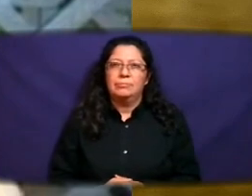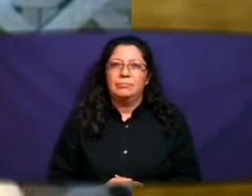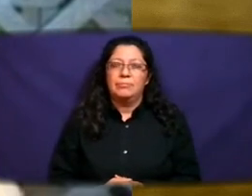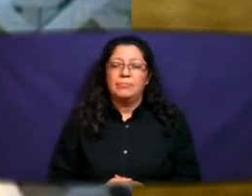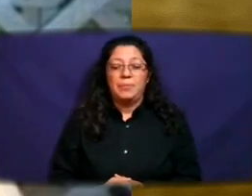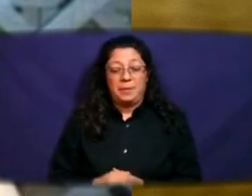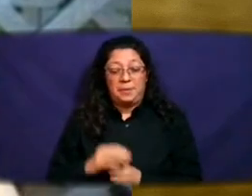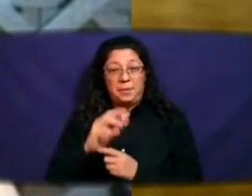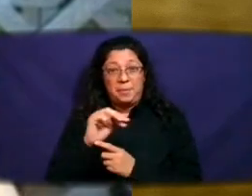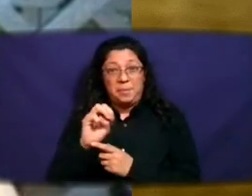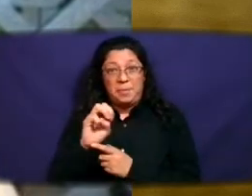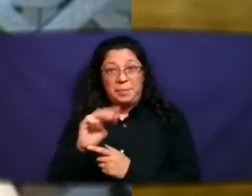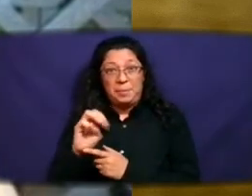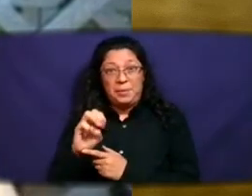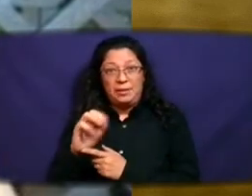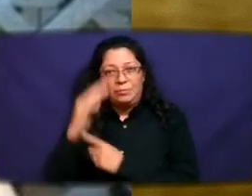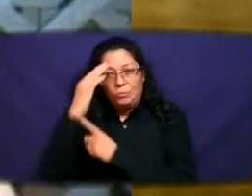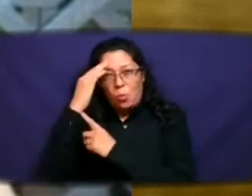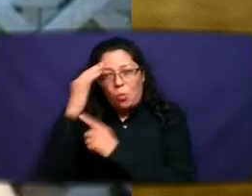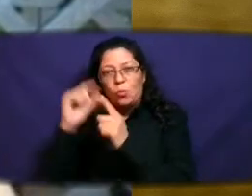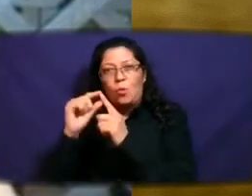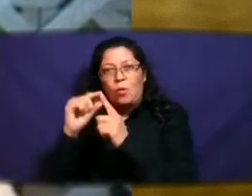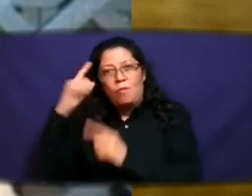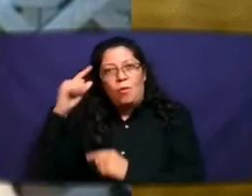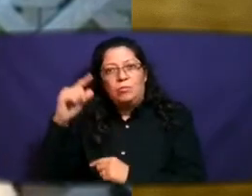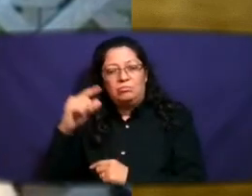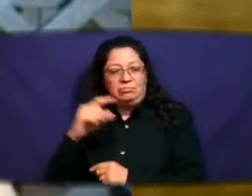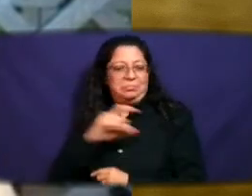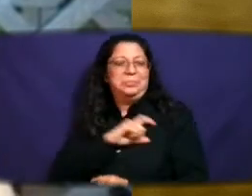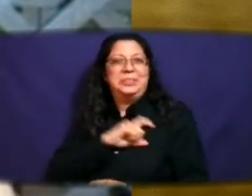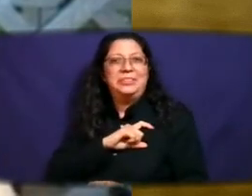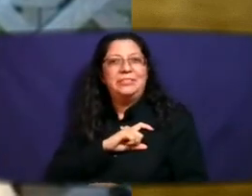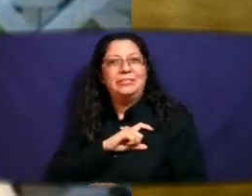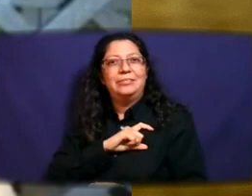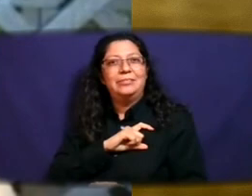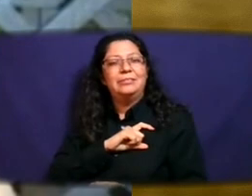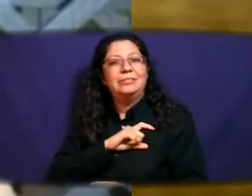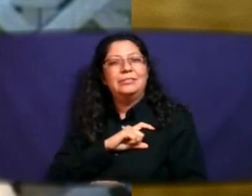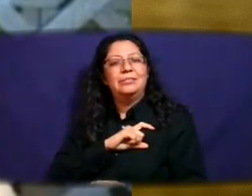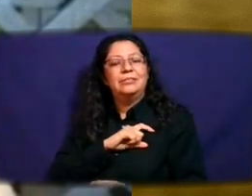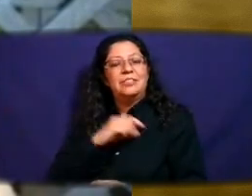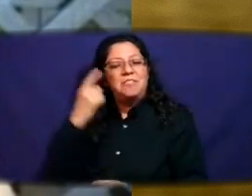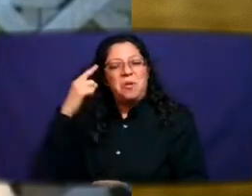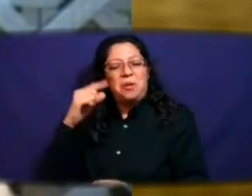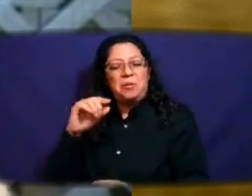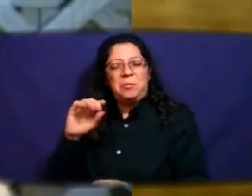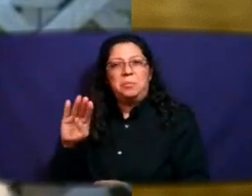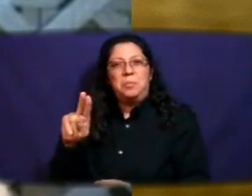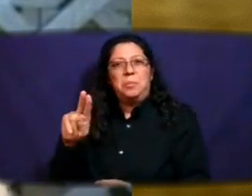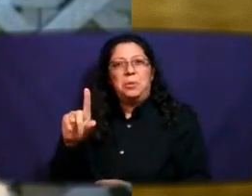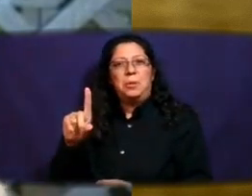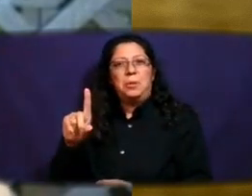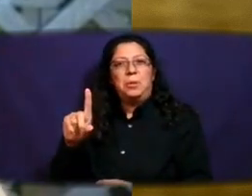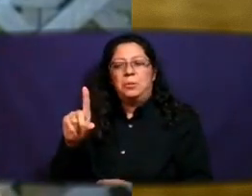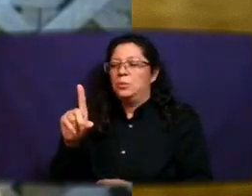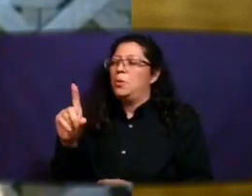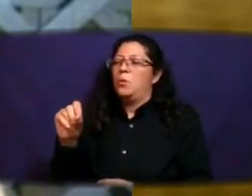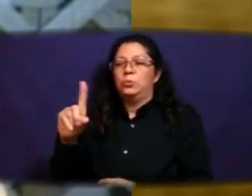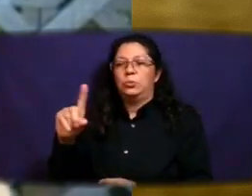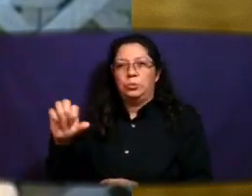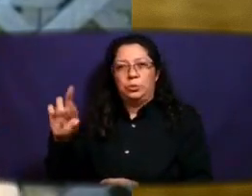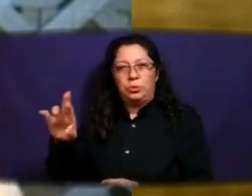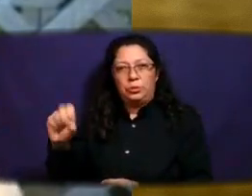Meme knows the word for police, for bulldozers, the word